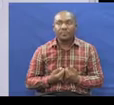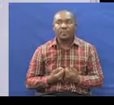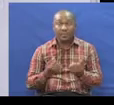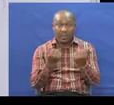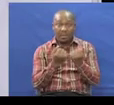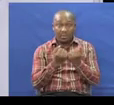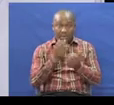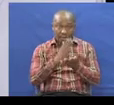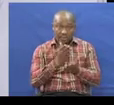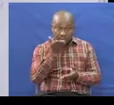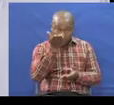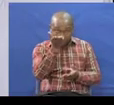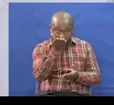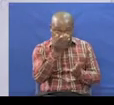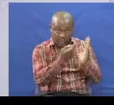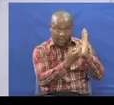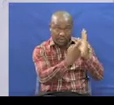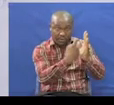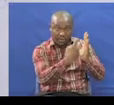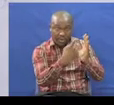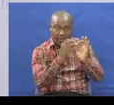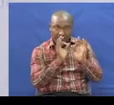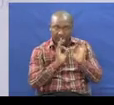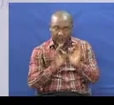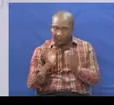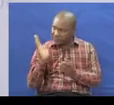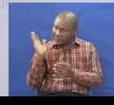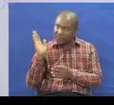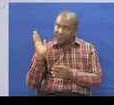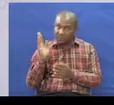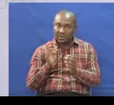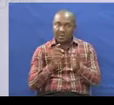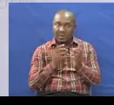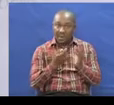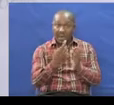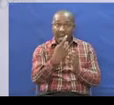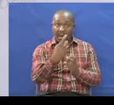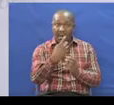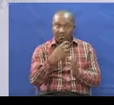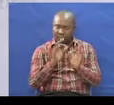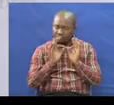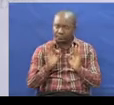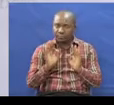Make sure you draw a good and neat diagram.